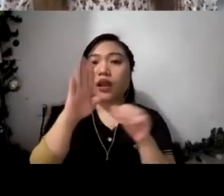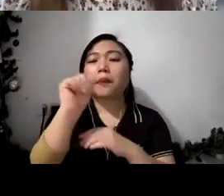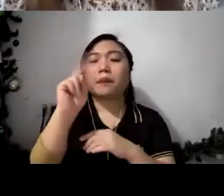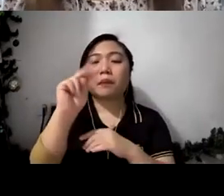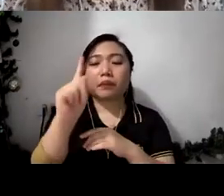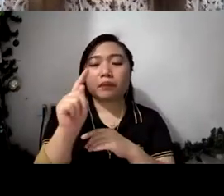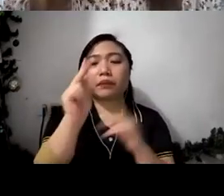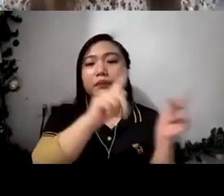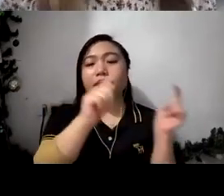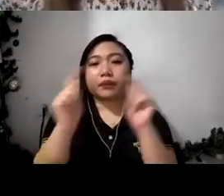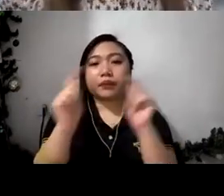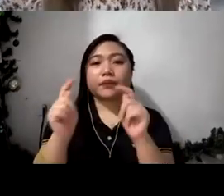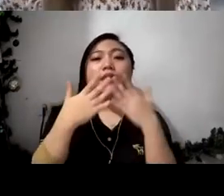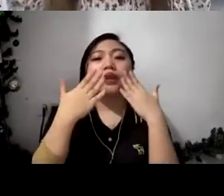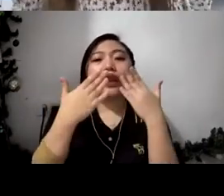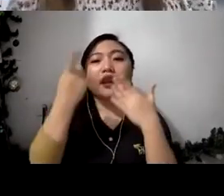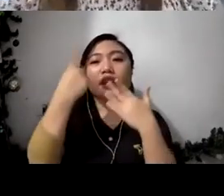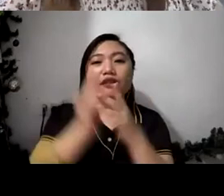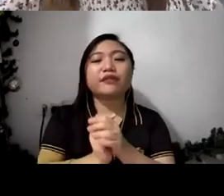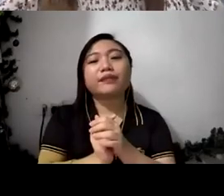Again, thank you very much for participating.